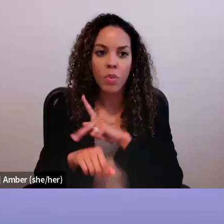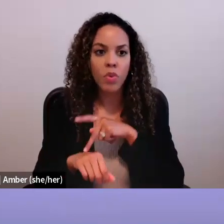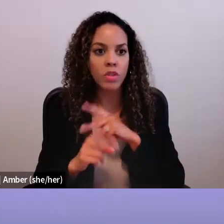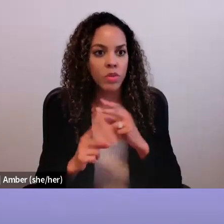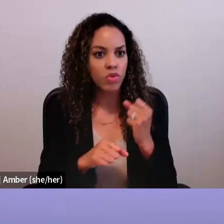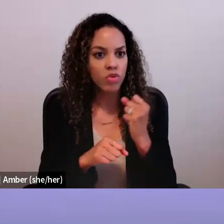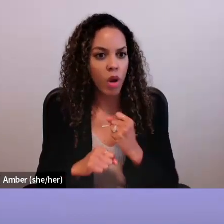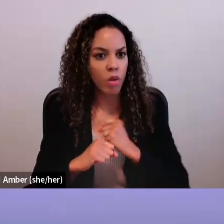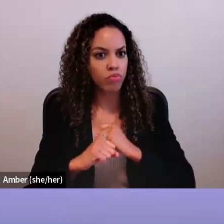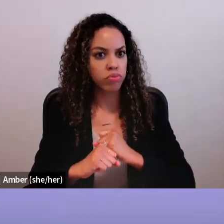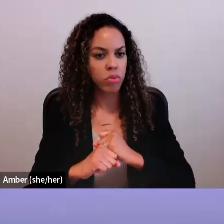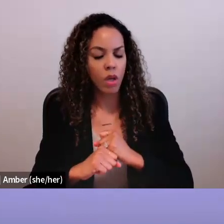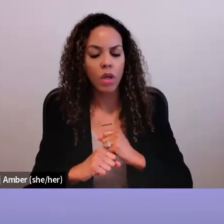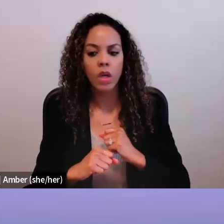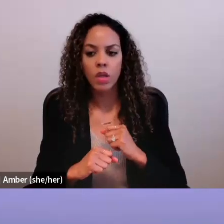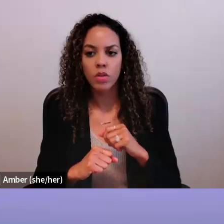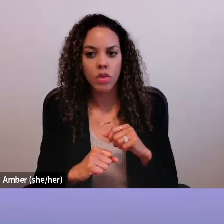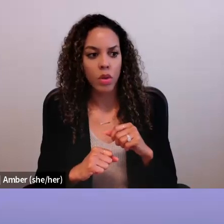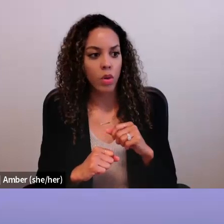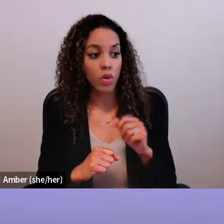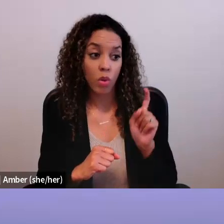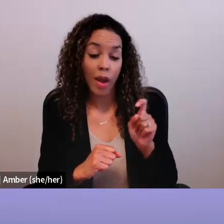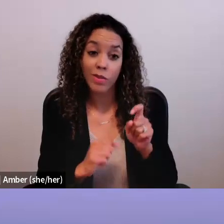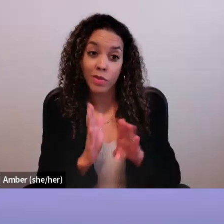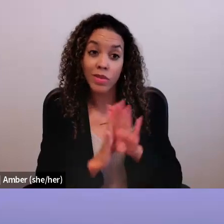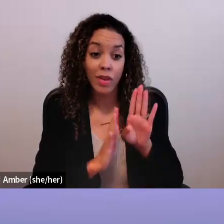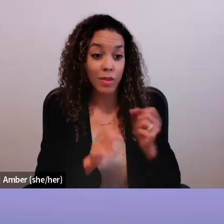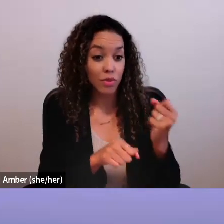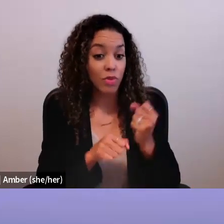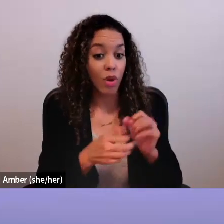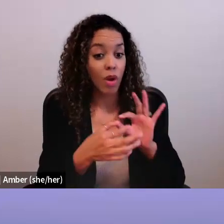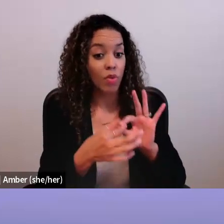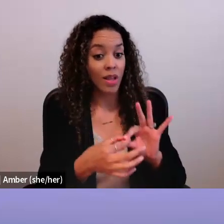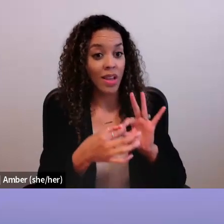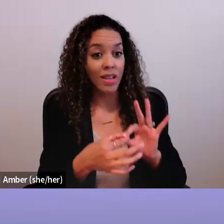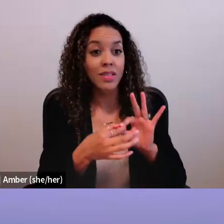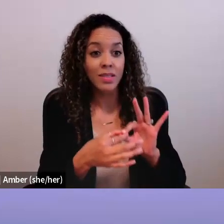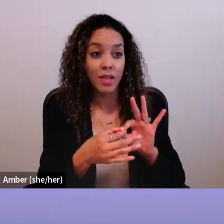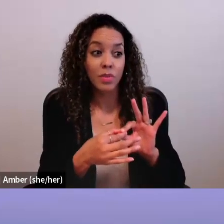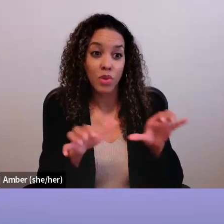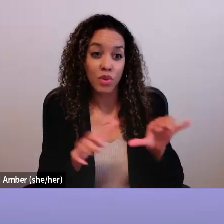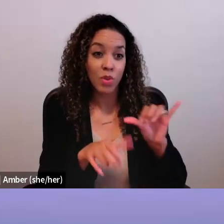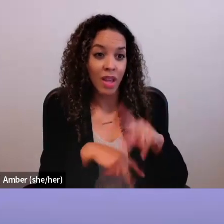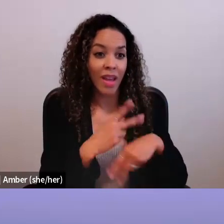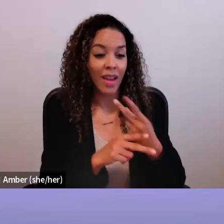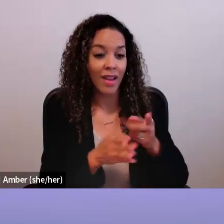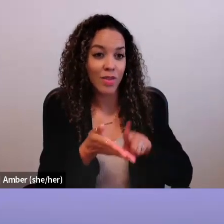the superintendents. So you really have to develop really strong relationships to do that kind of research, because when I had